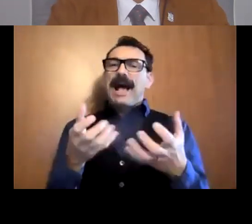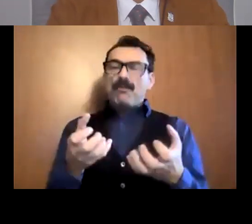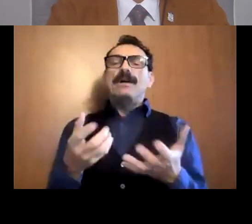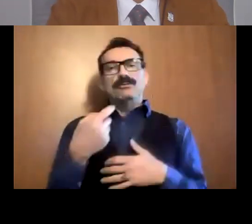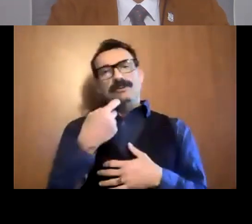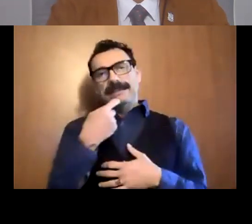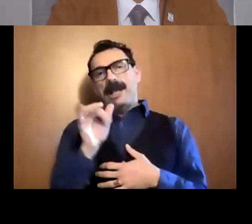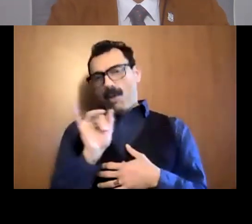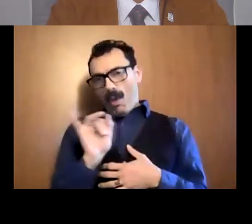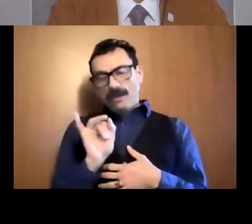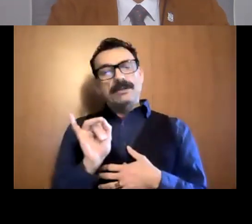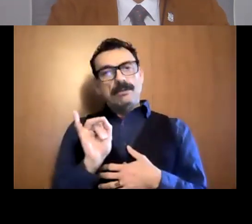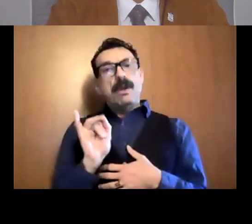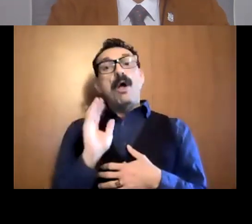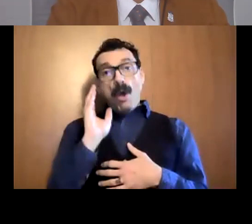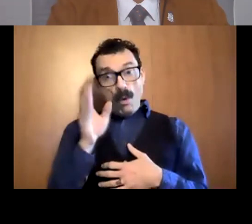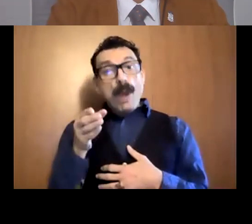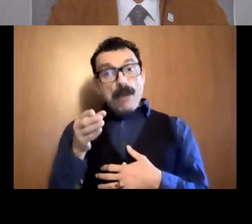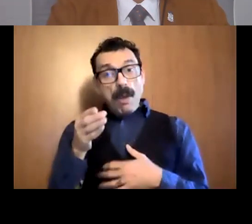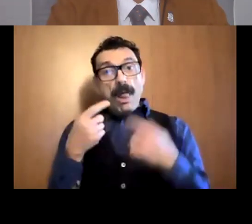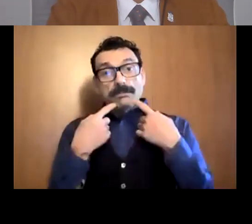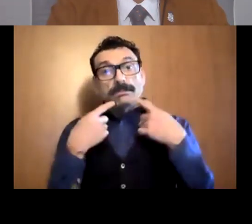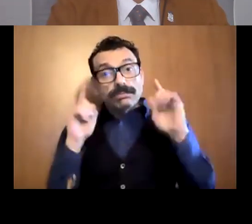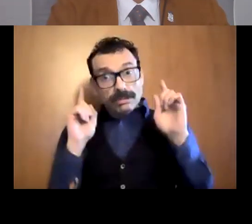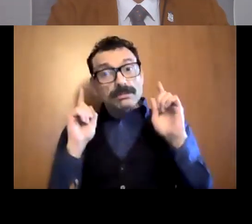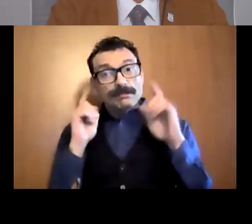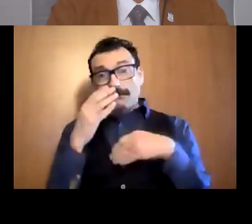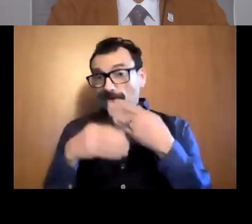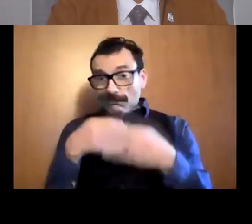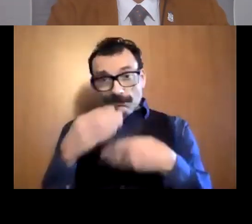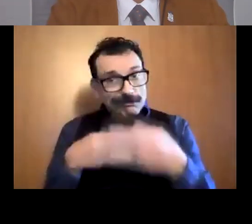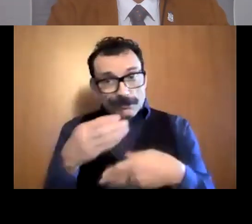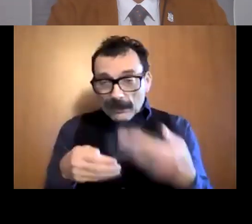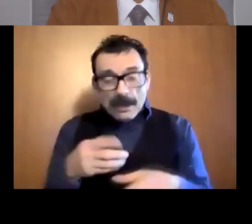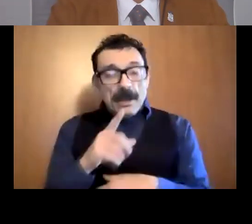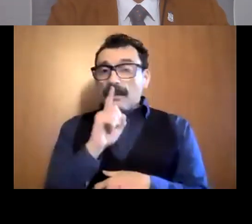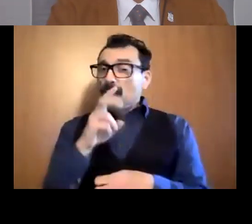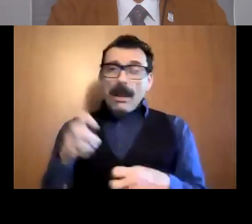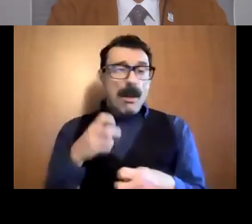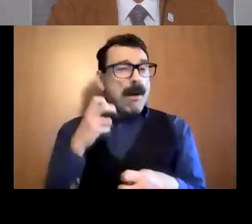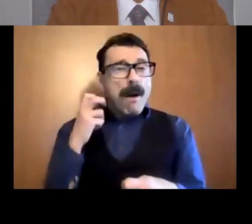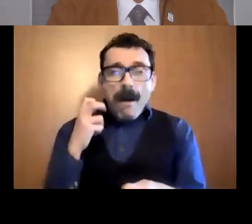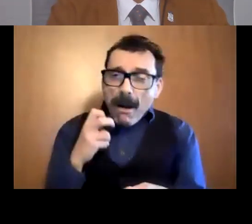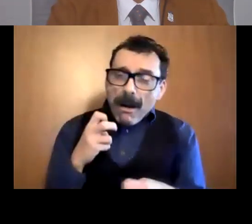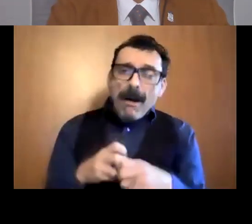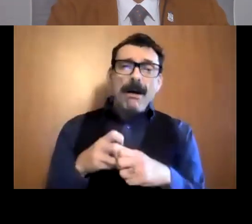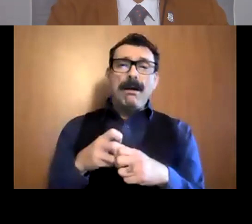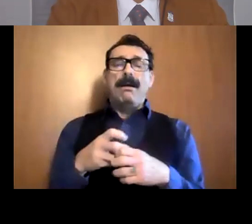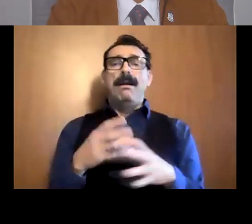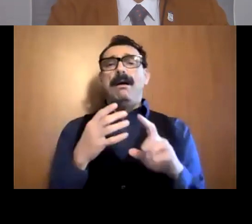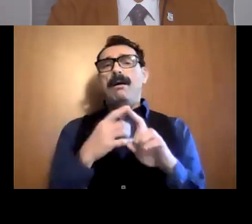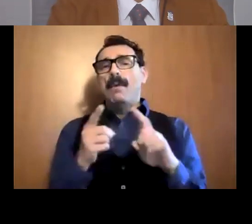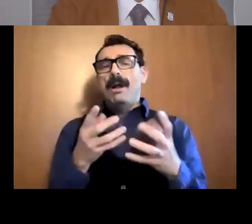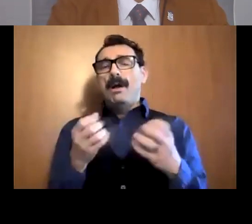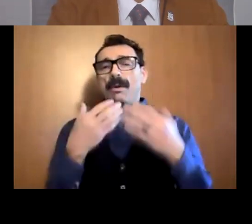will get through this. We are getting through this. It's hard, but we will get through. And I just really want